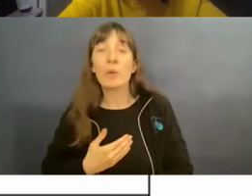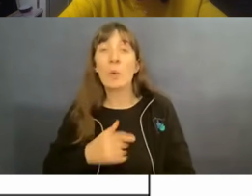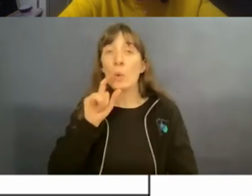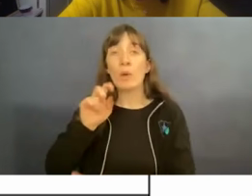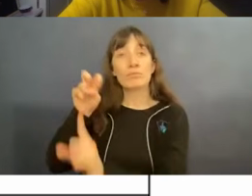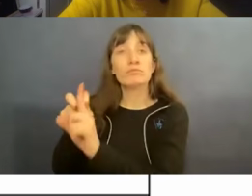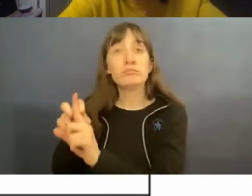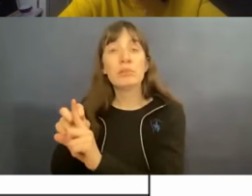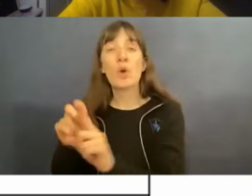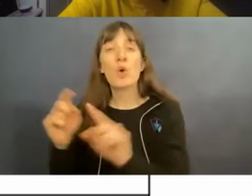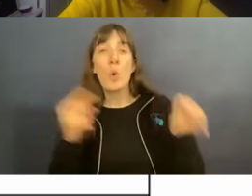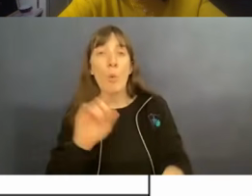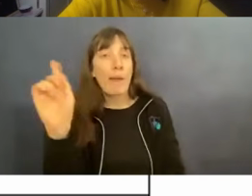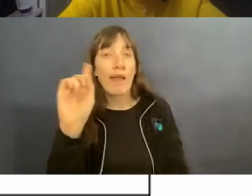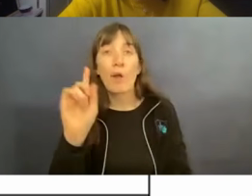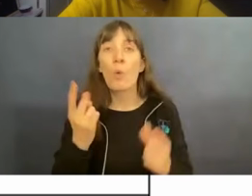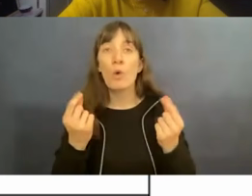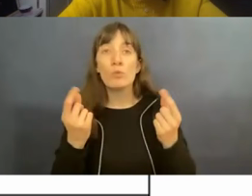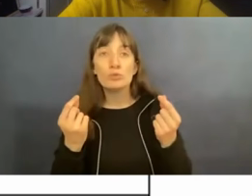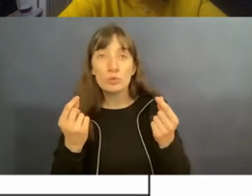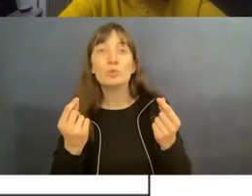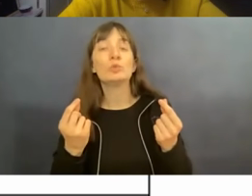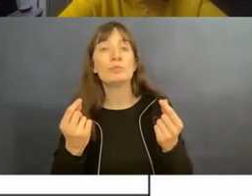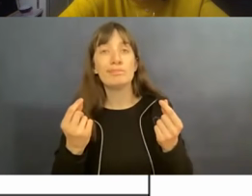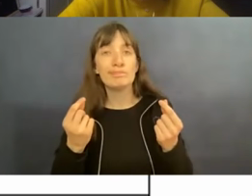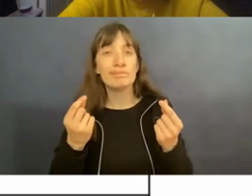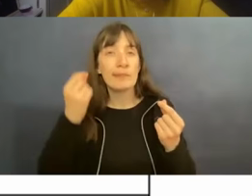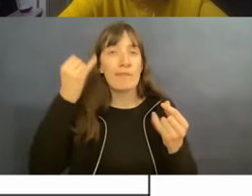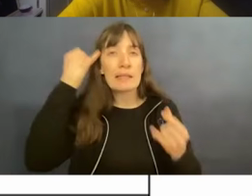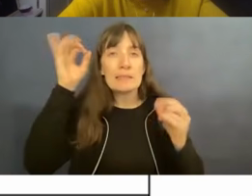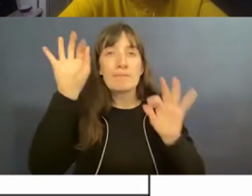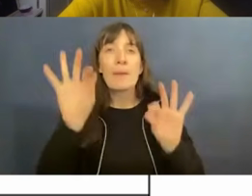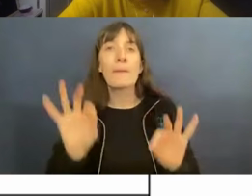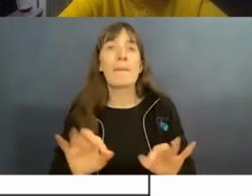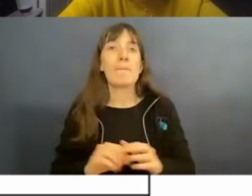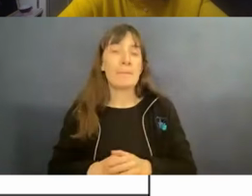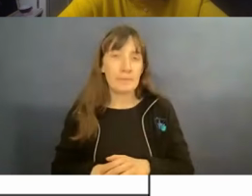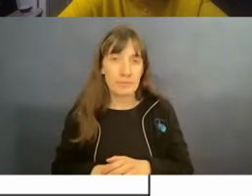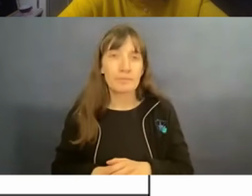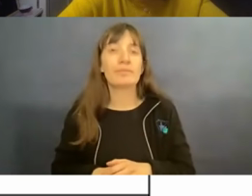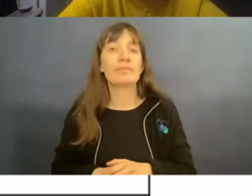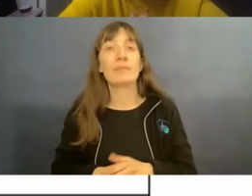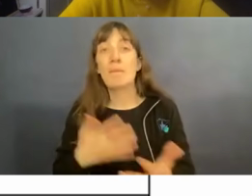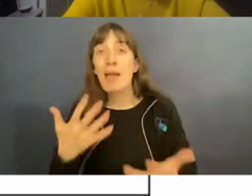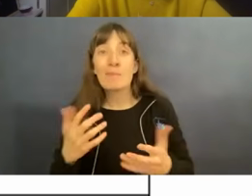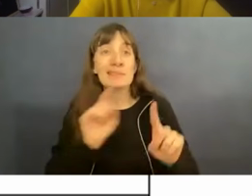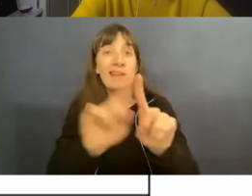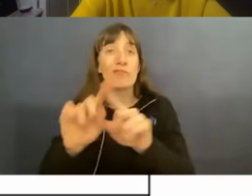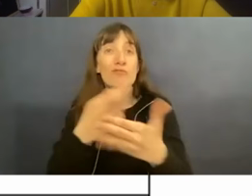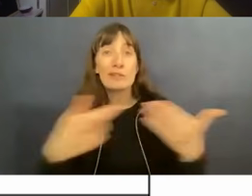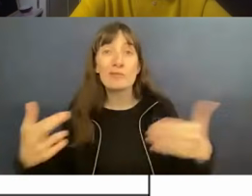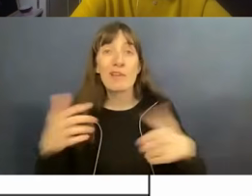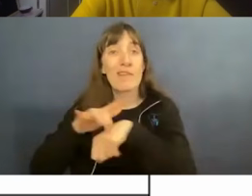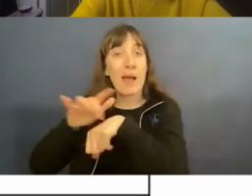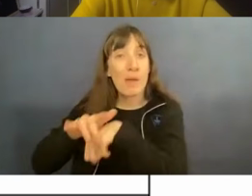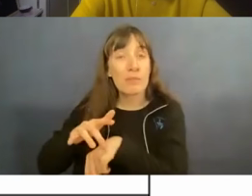go, what can you do? What are the different um, you know, resources and things. I also